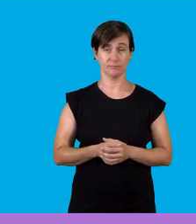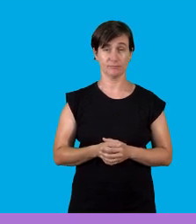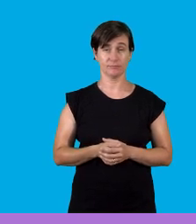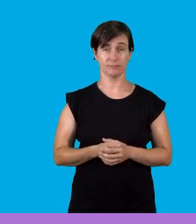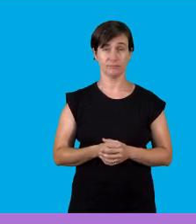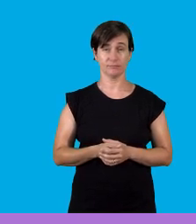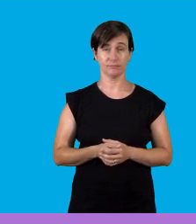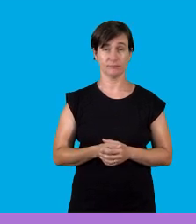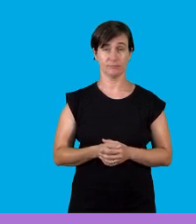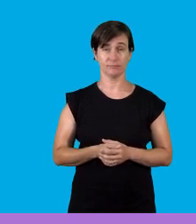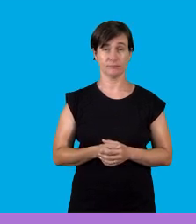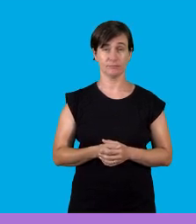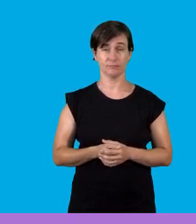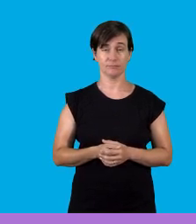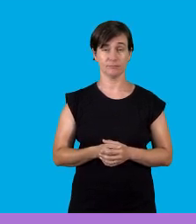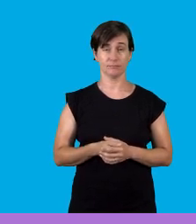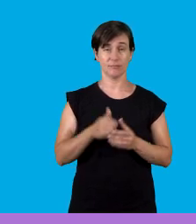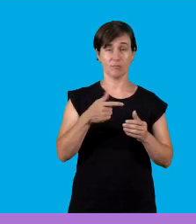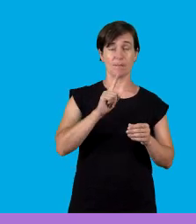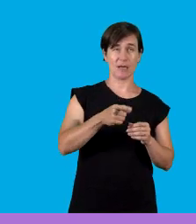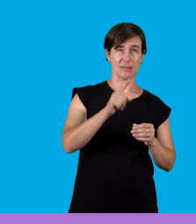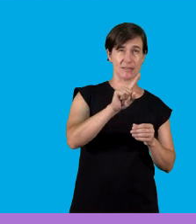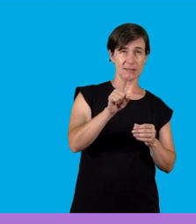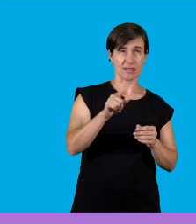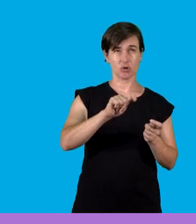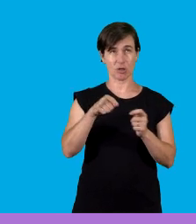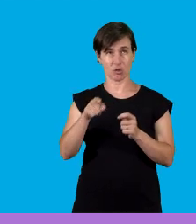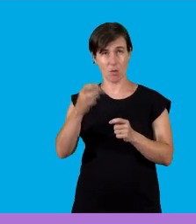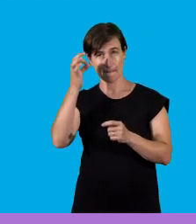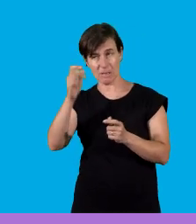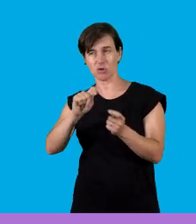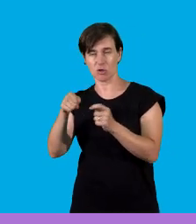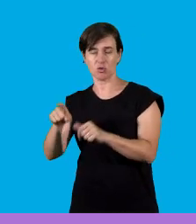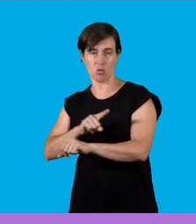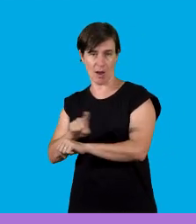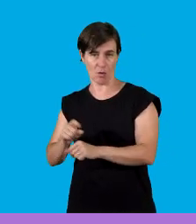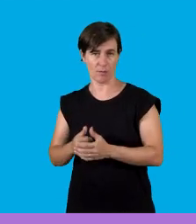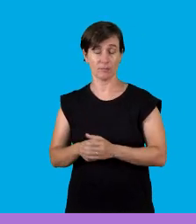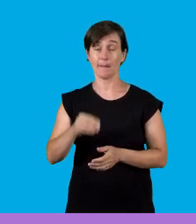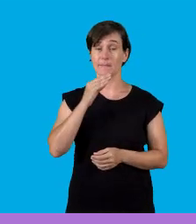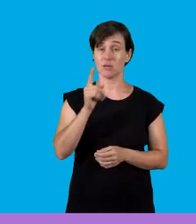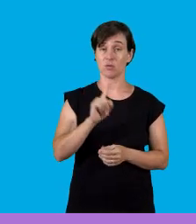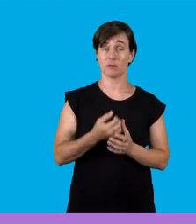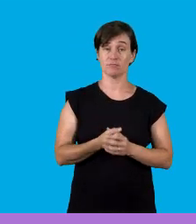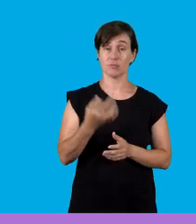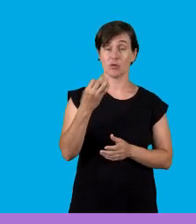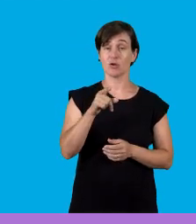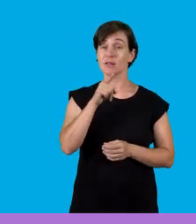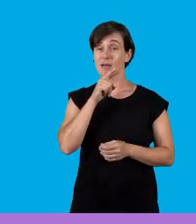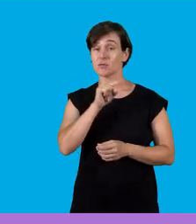right? So remember now it is 60 from seconds to minutes and then minutes to hours. So it's